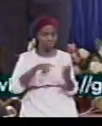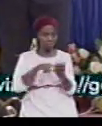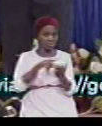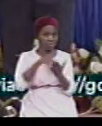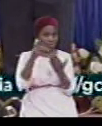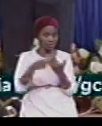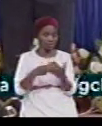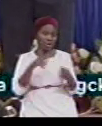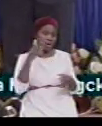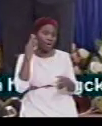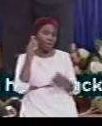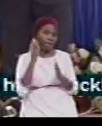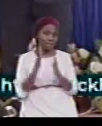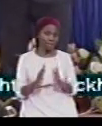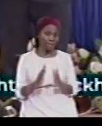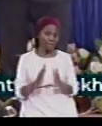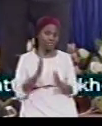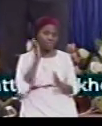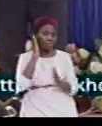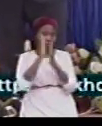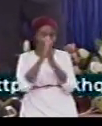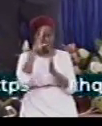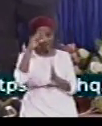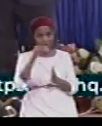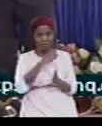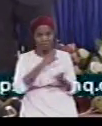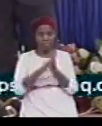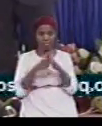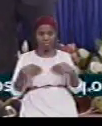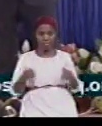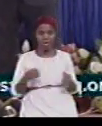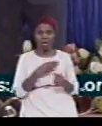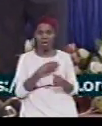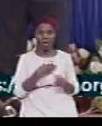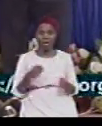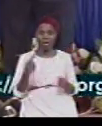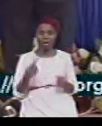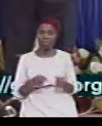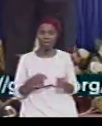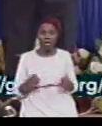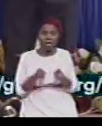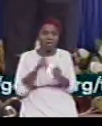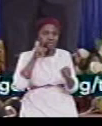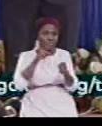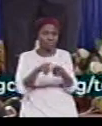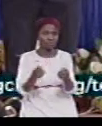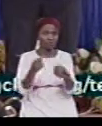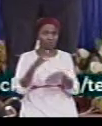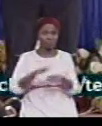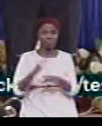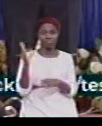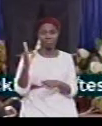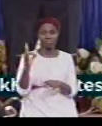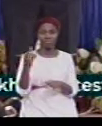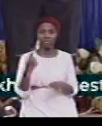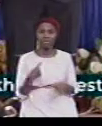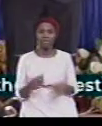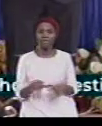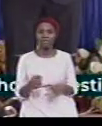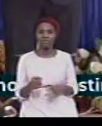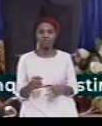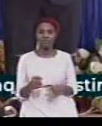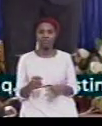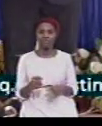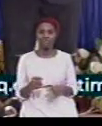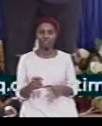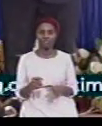him and he will be healed. As the sister came by Friday, the case was worse, but through the prayer of the man